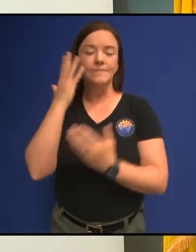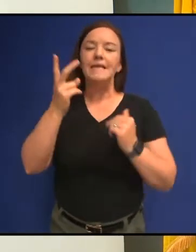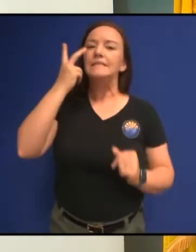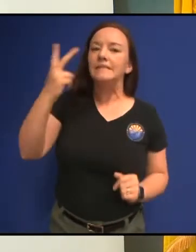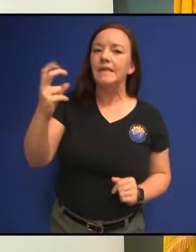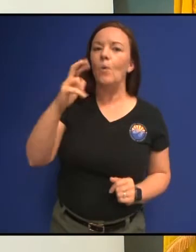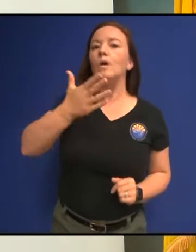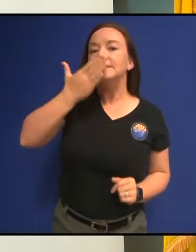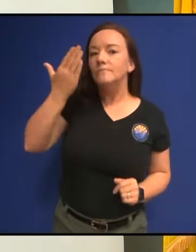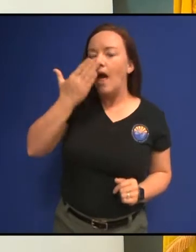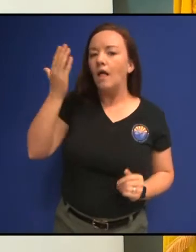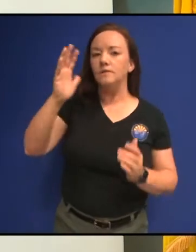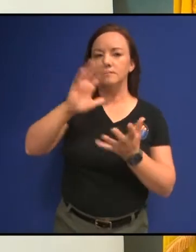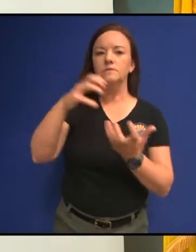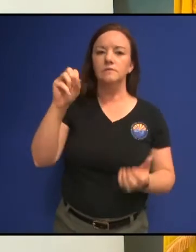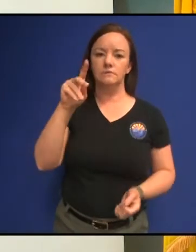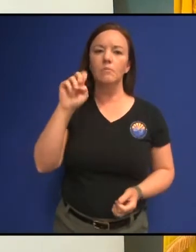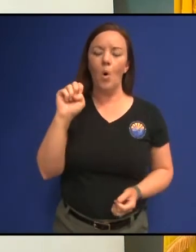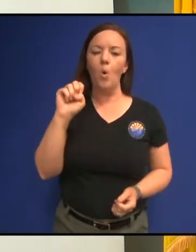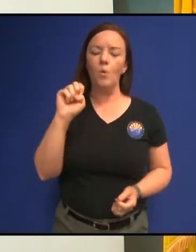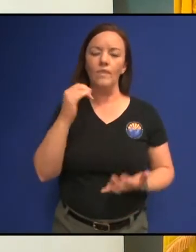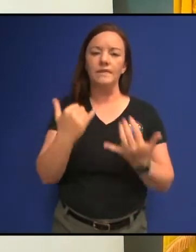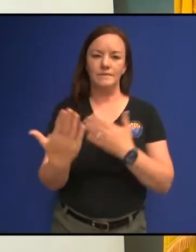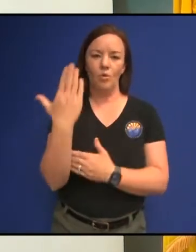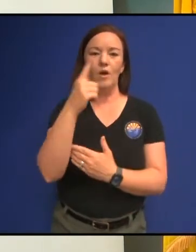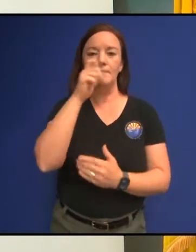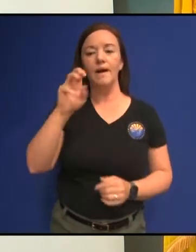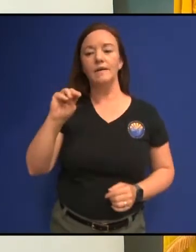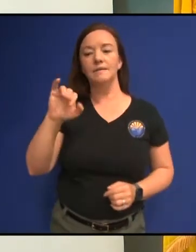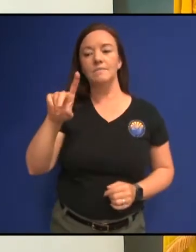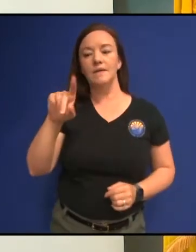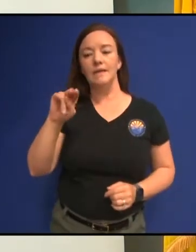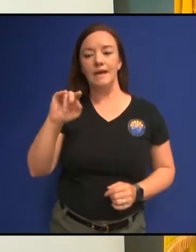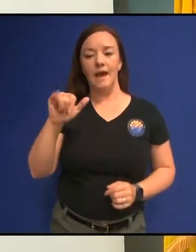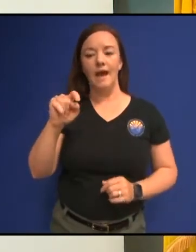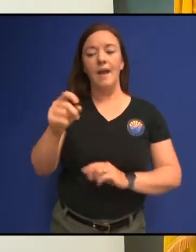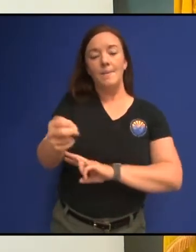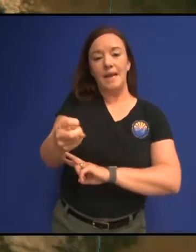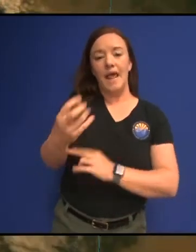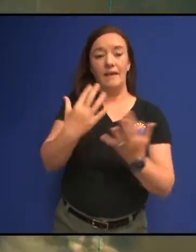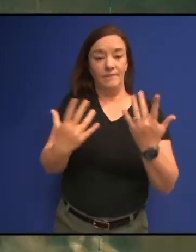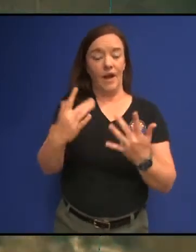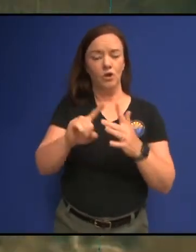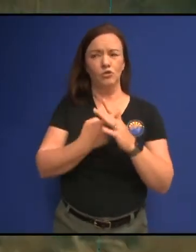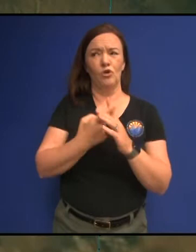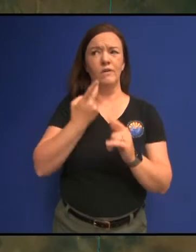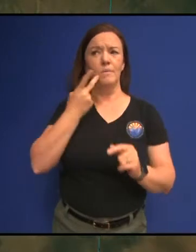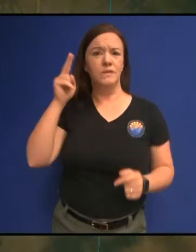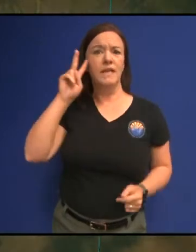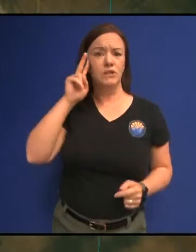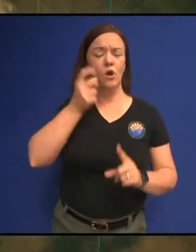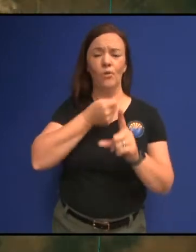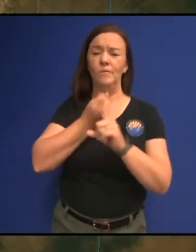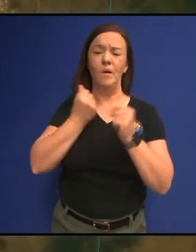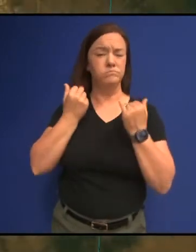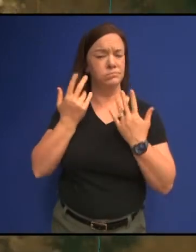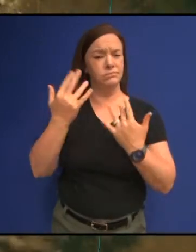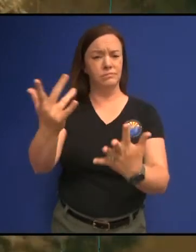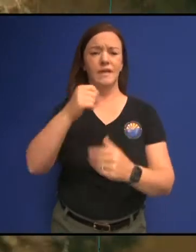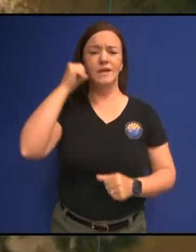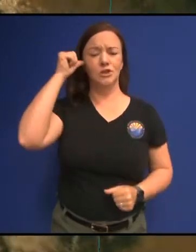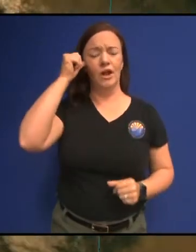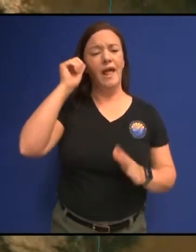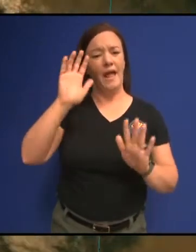morning, that's because that fire right there, the midnight fire that started a couple days ago, had a pretty big day yesterday and put up a lot of